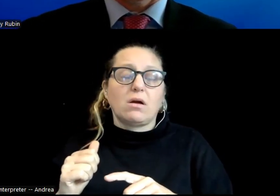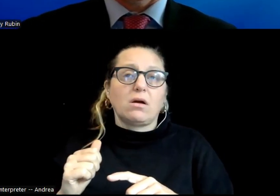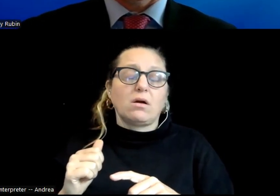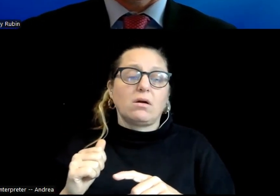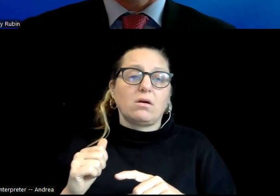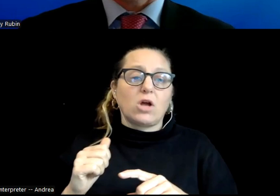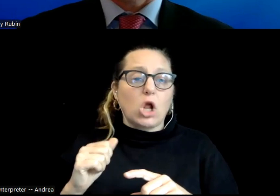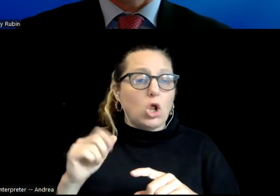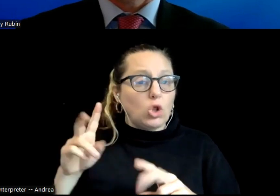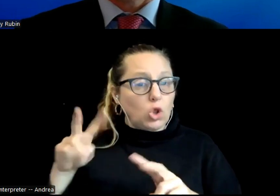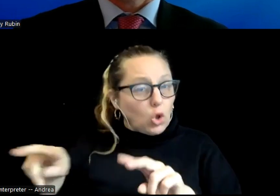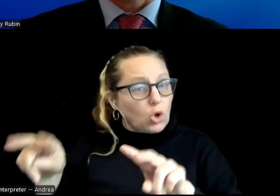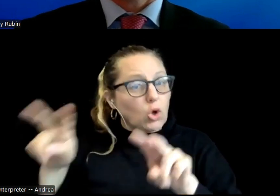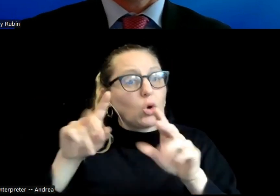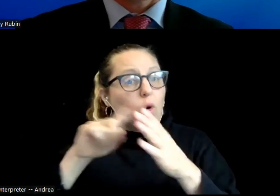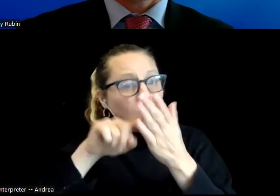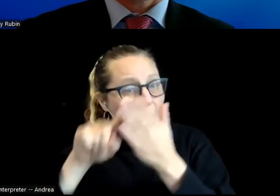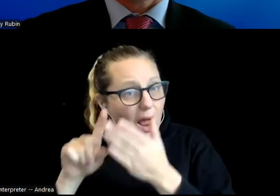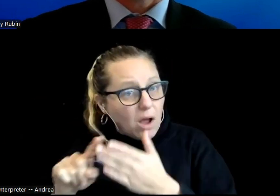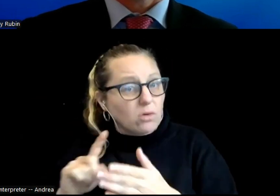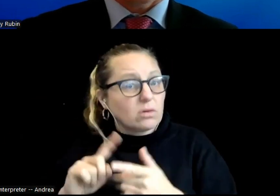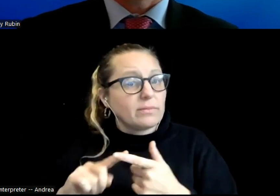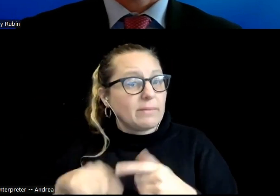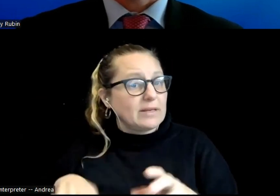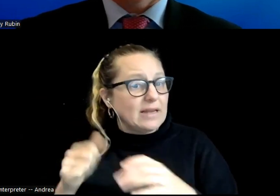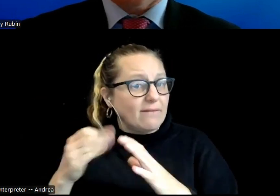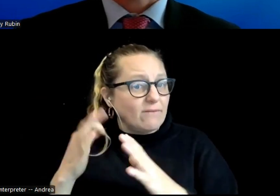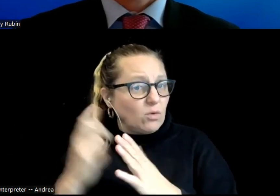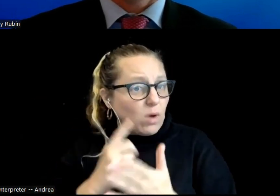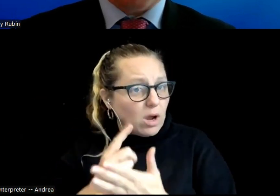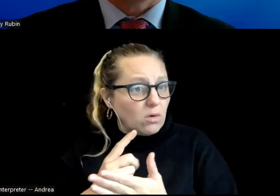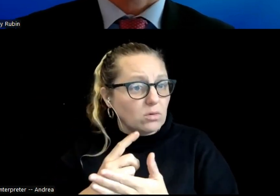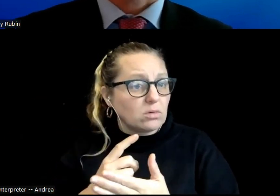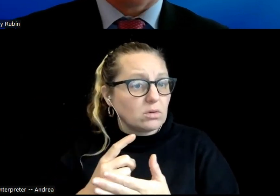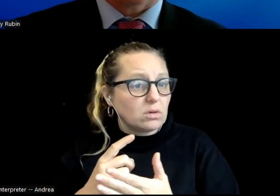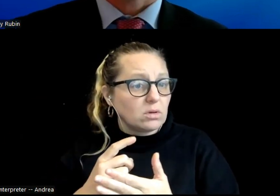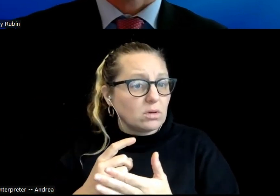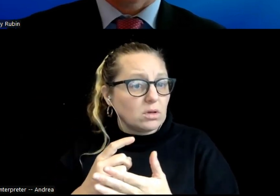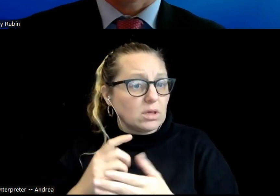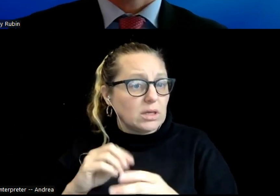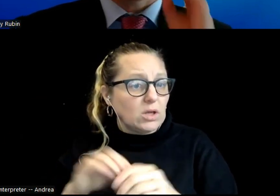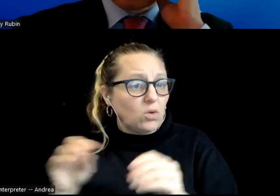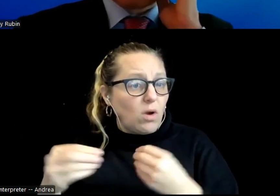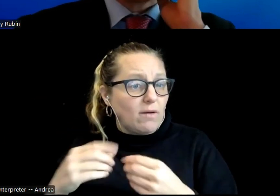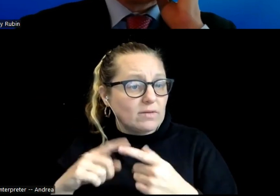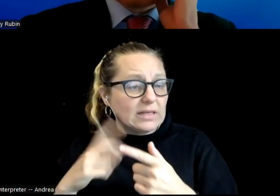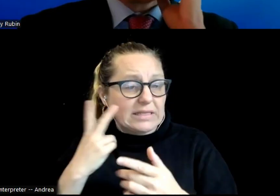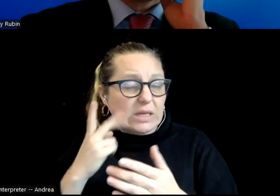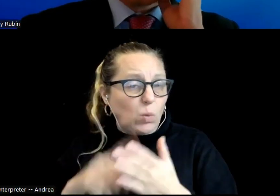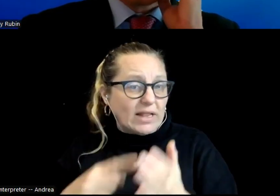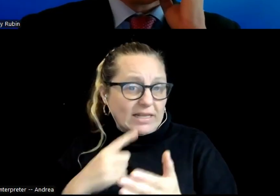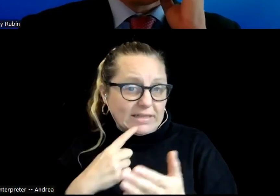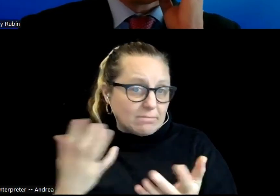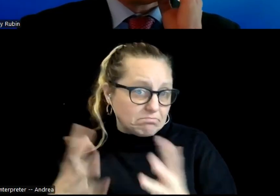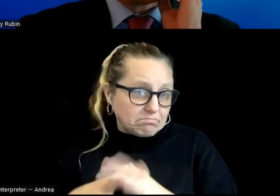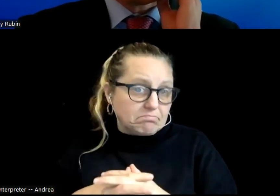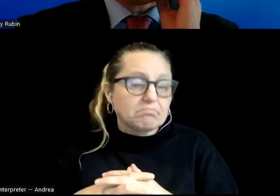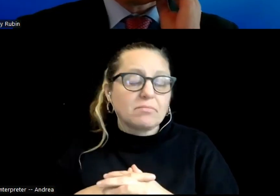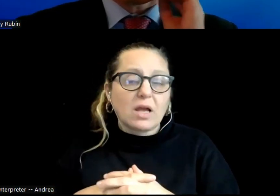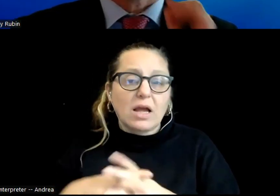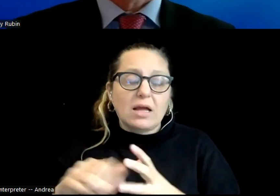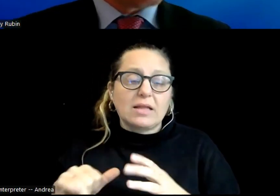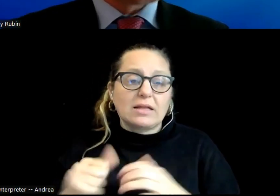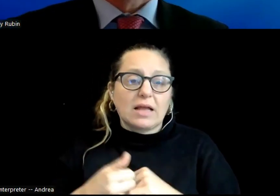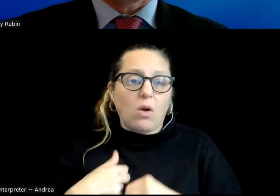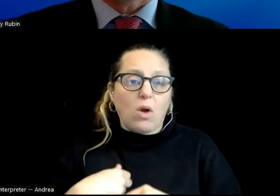take a look around and maybe spend a couple of hours and see, in your office and see what they say to that. That would be the way that